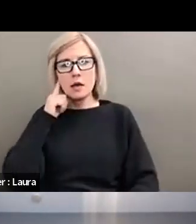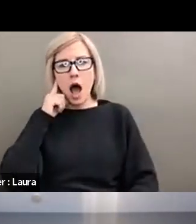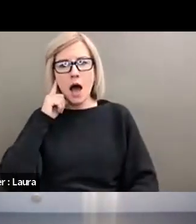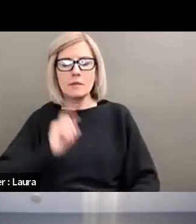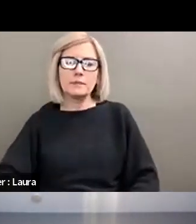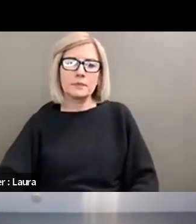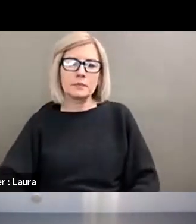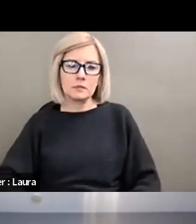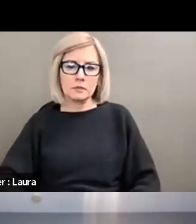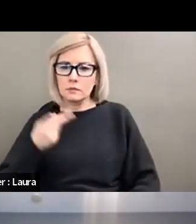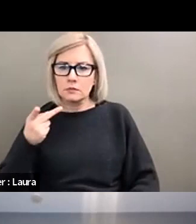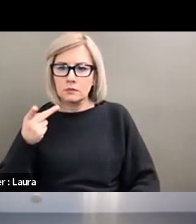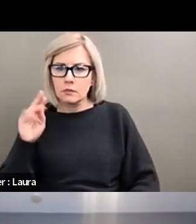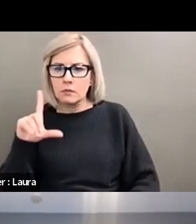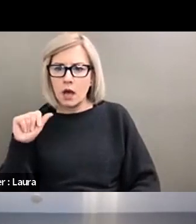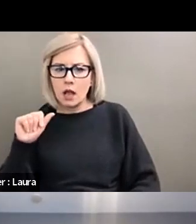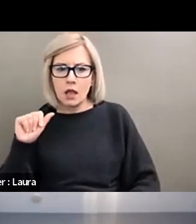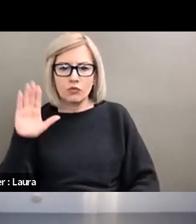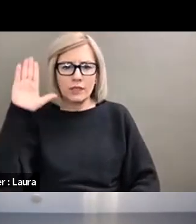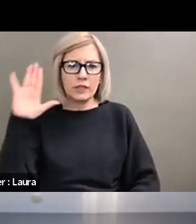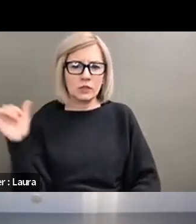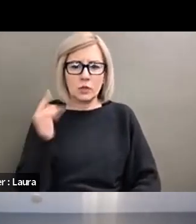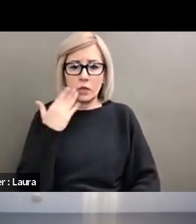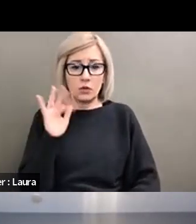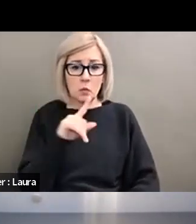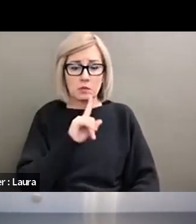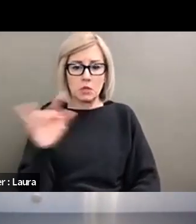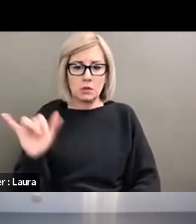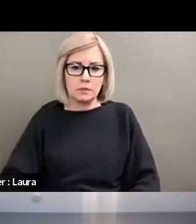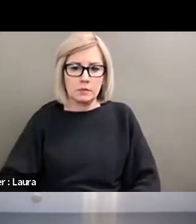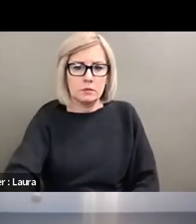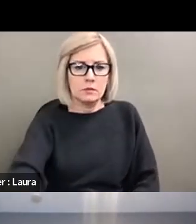But I don't know, Paula raised her hand too. I don't know if she wanted to respond to that.